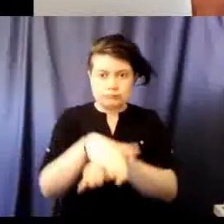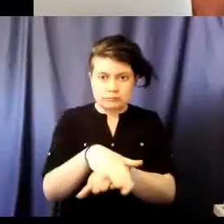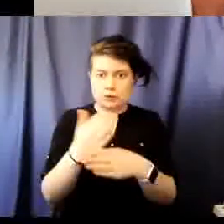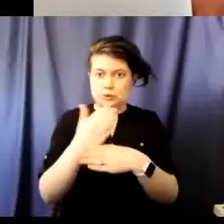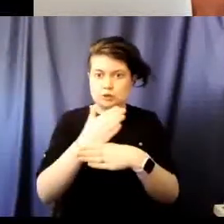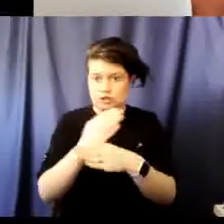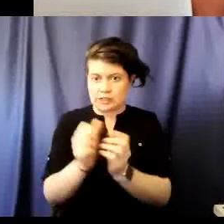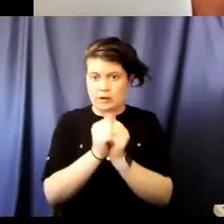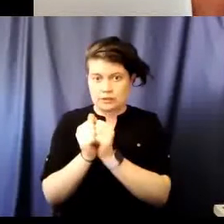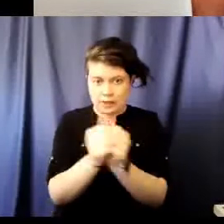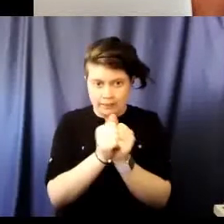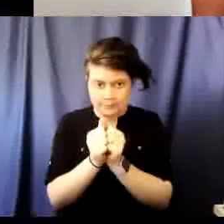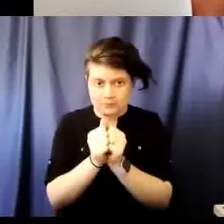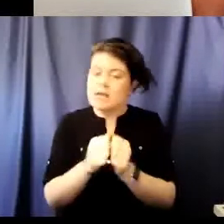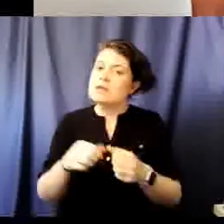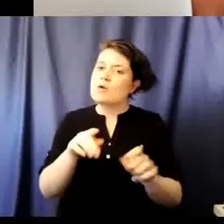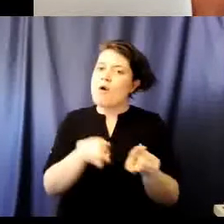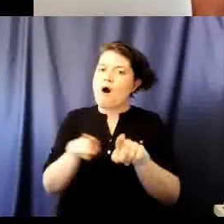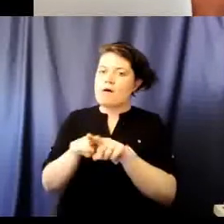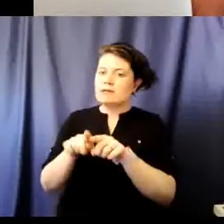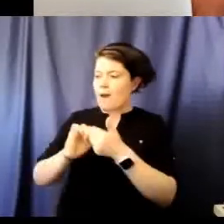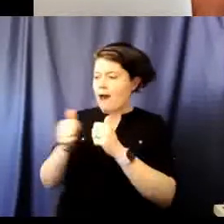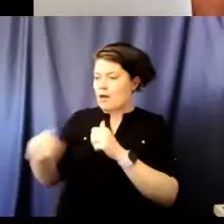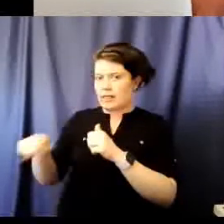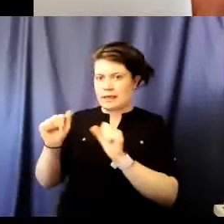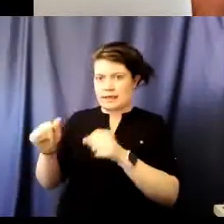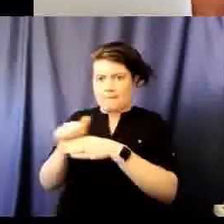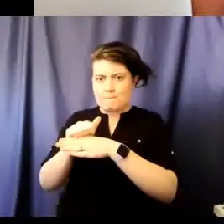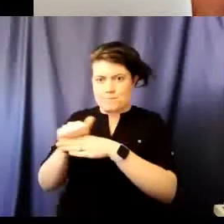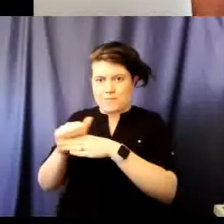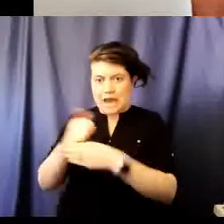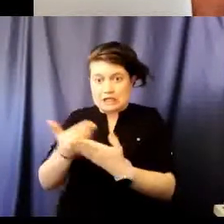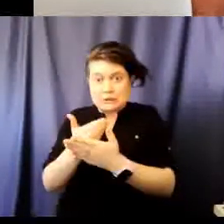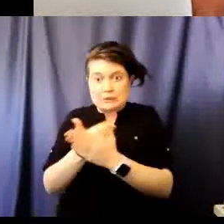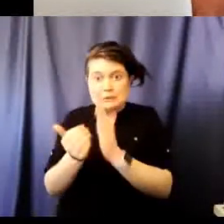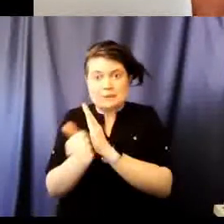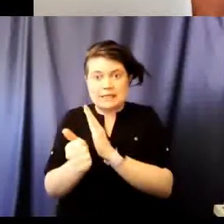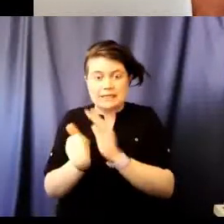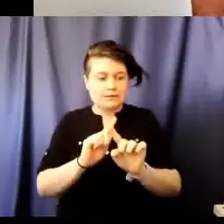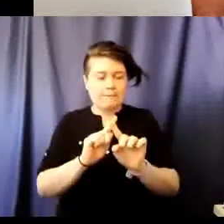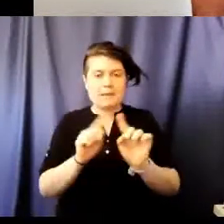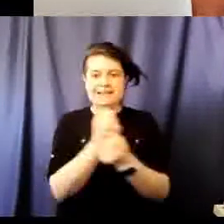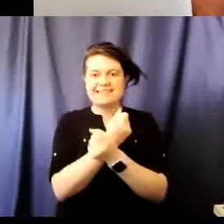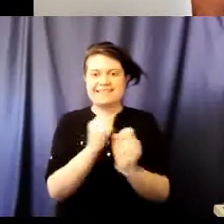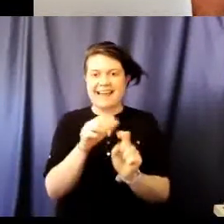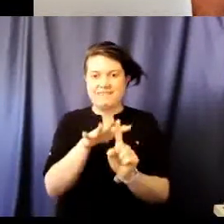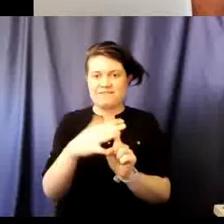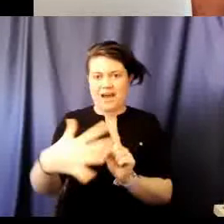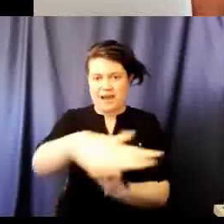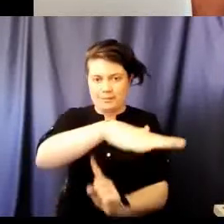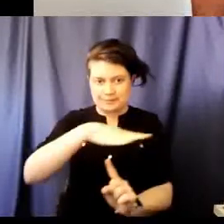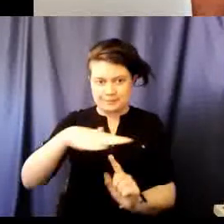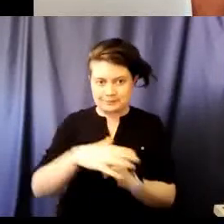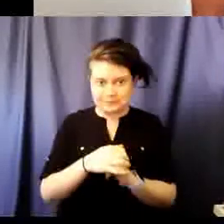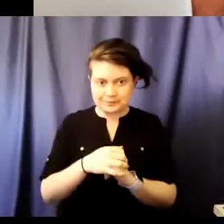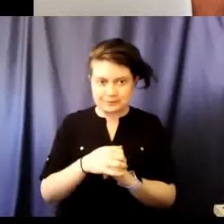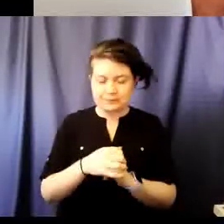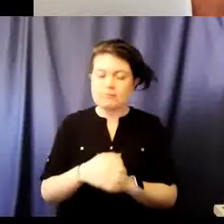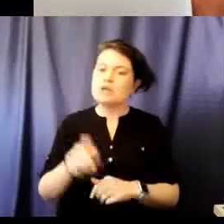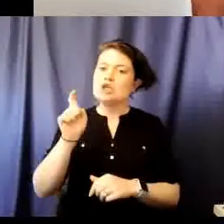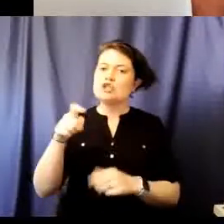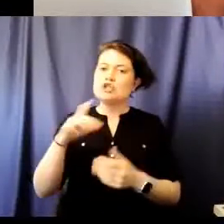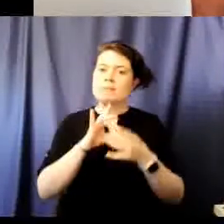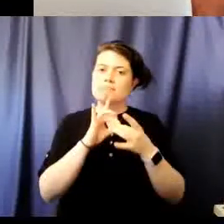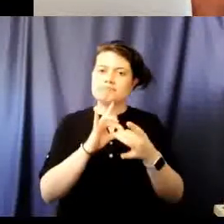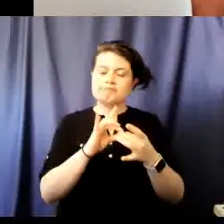them to practice those skills in a controlled environment. And if survivors are able to build relationships, strengthen their